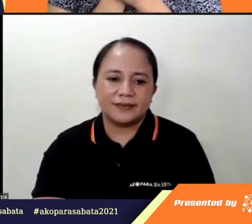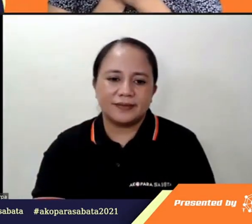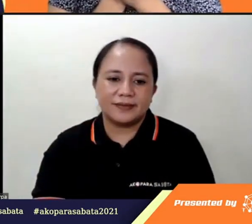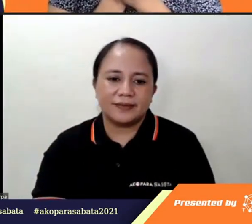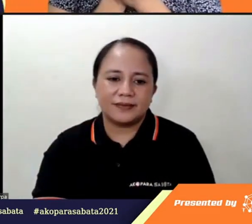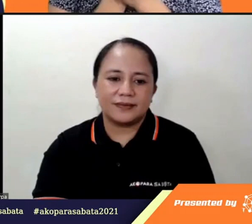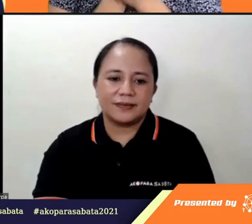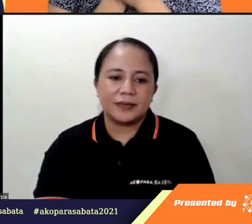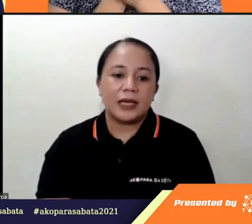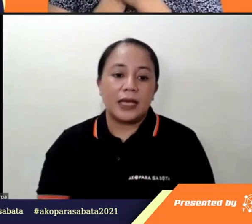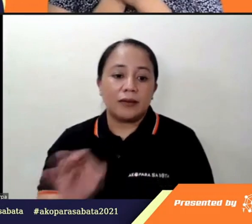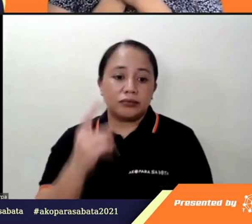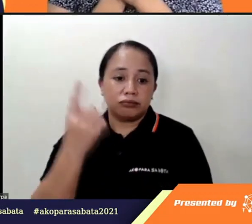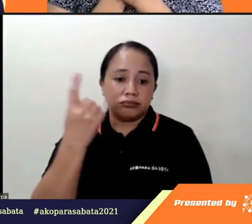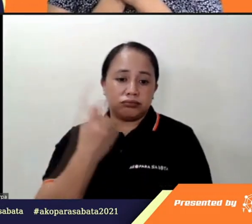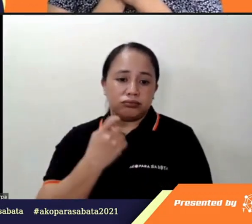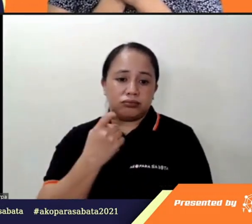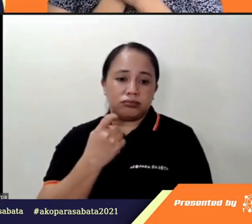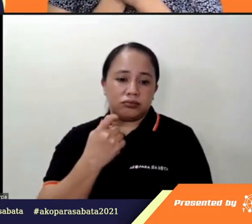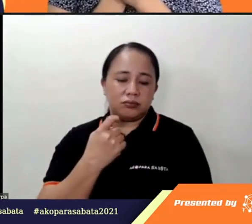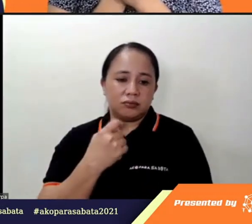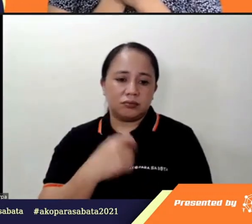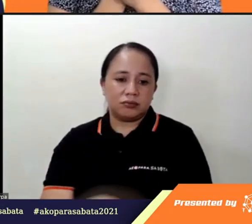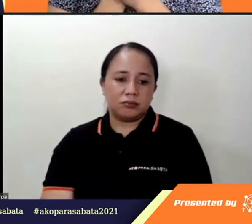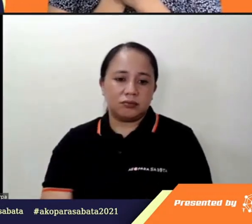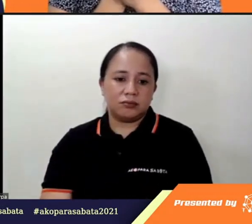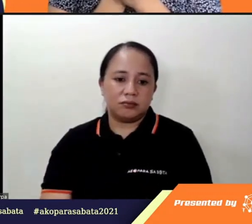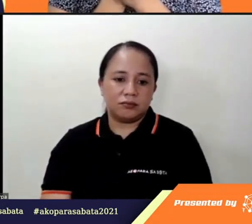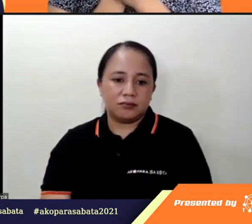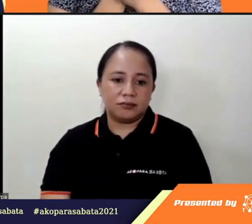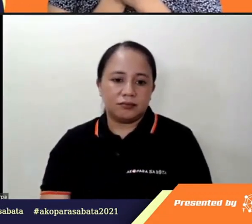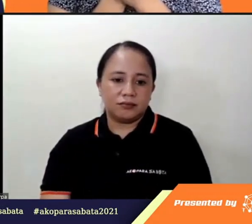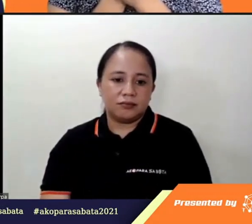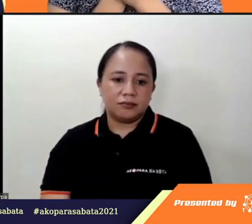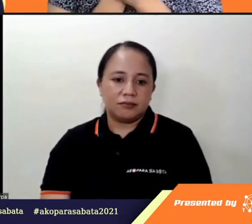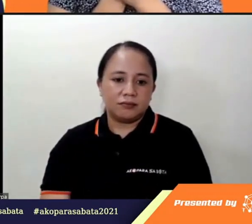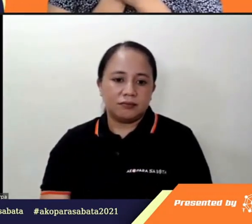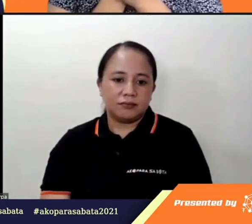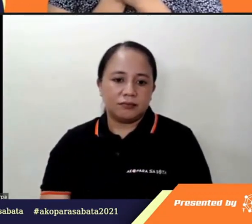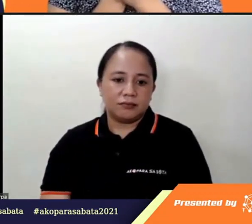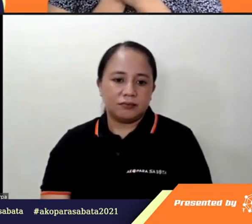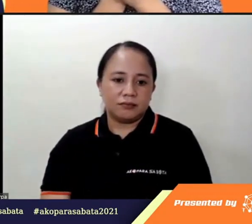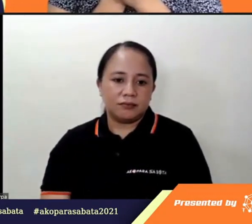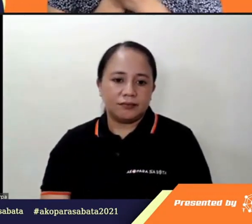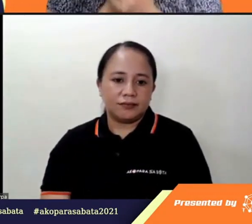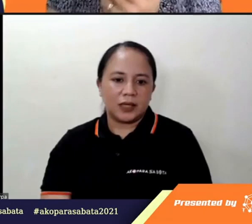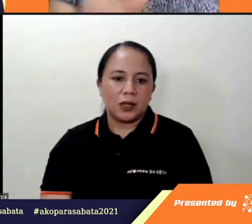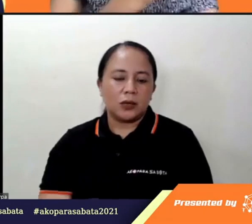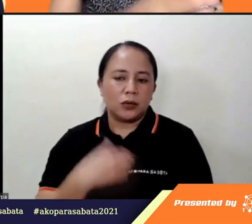Yeah, if you ask me, I would rather err on the conservative side. Yes,